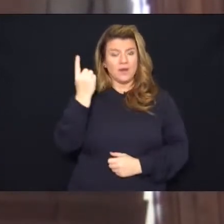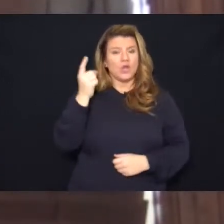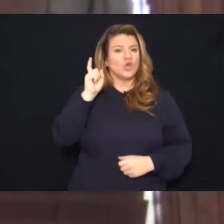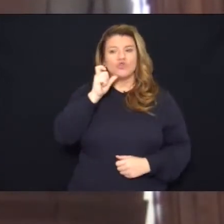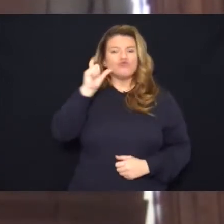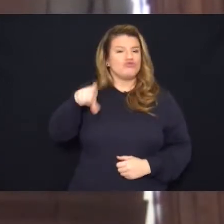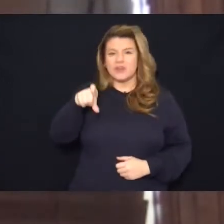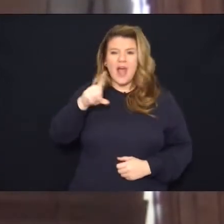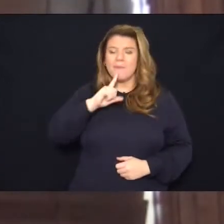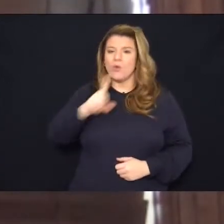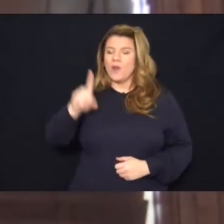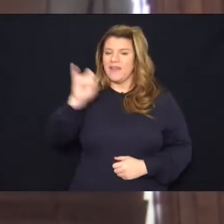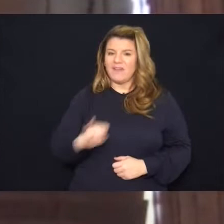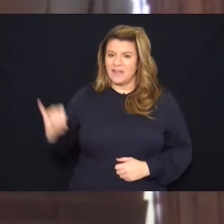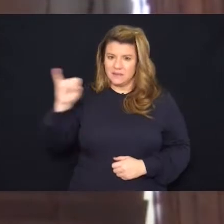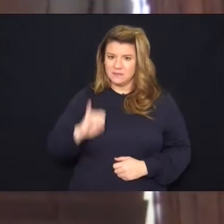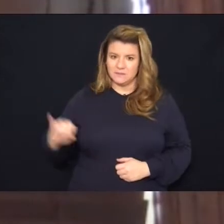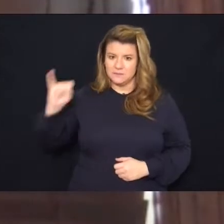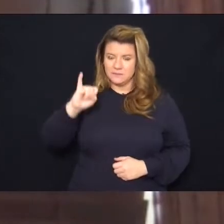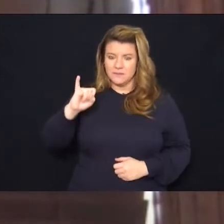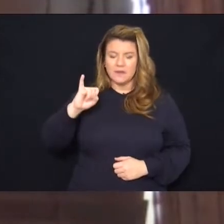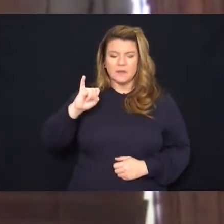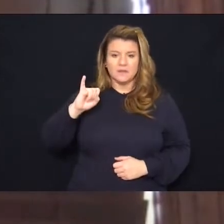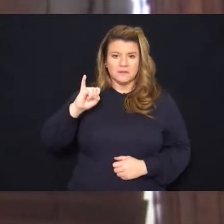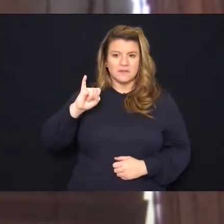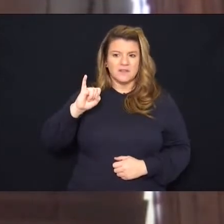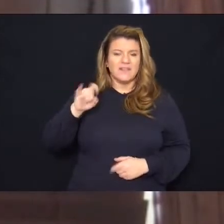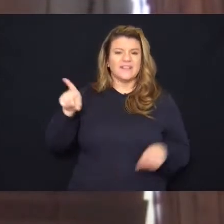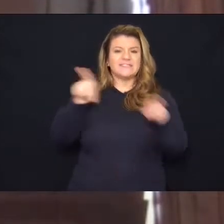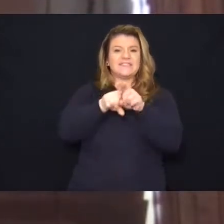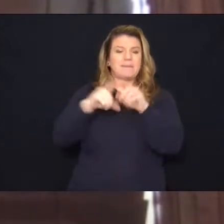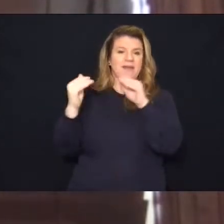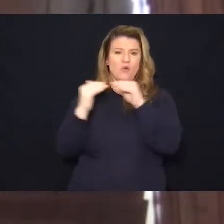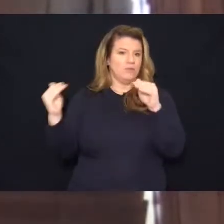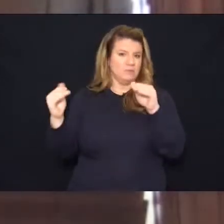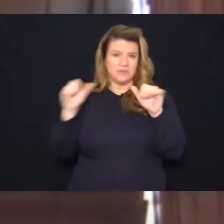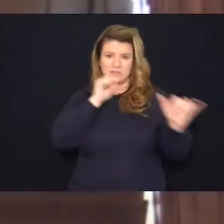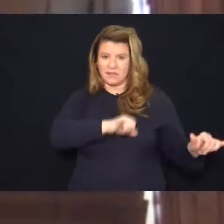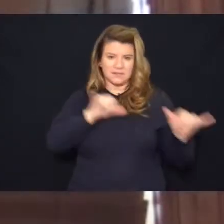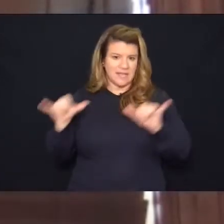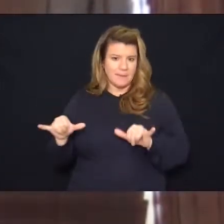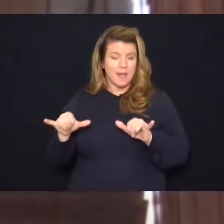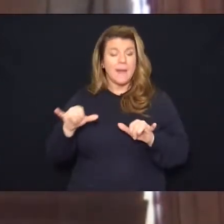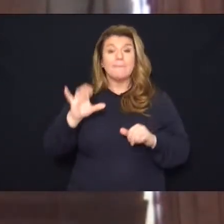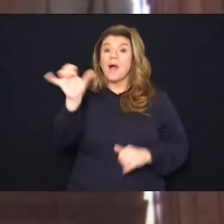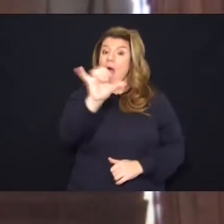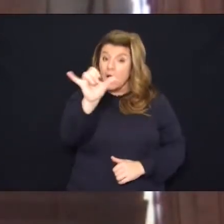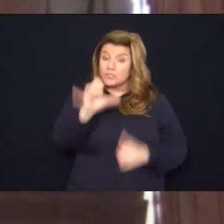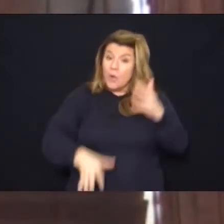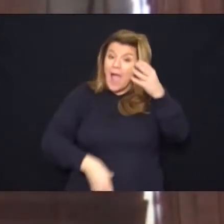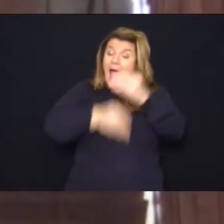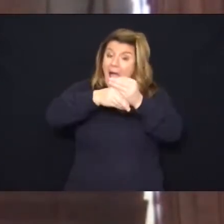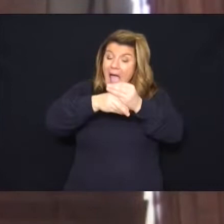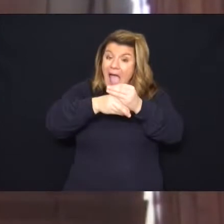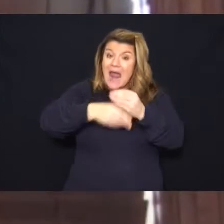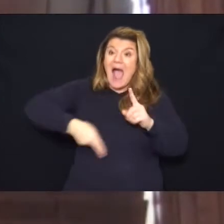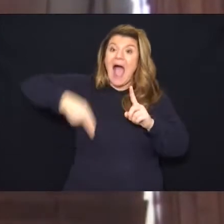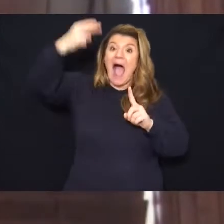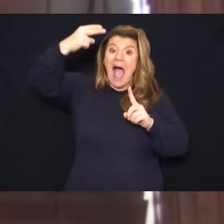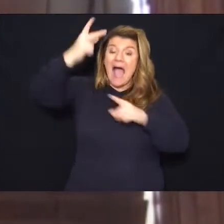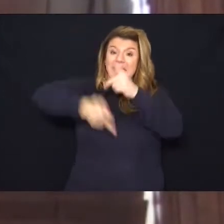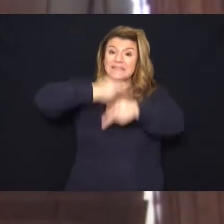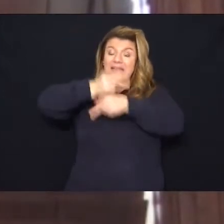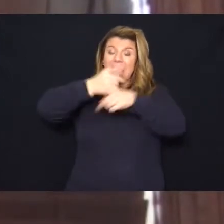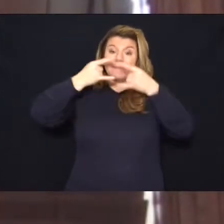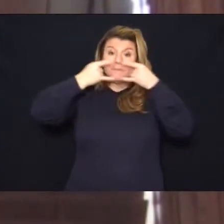should not really be infectious to nearly the same level, and that you'll be wearing a high barrier protection face mask